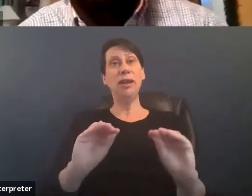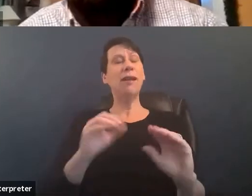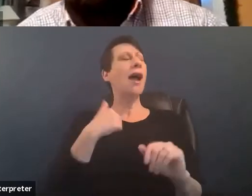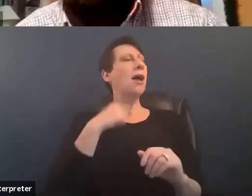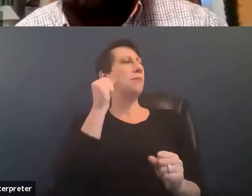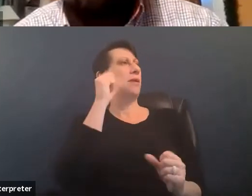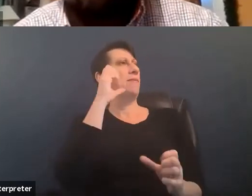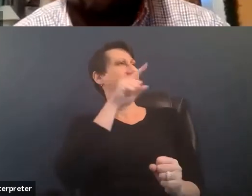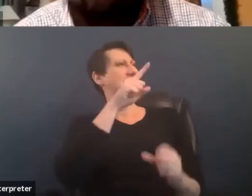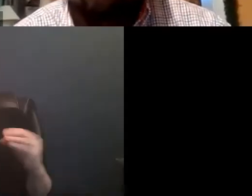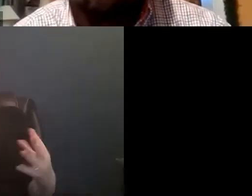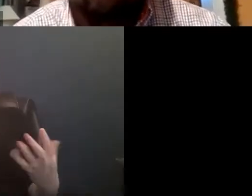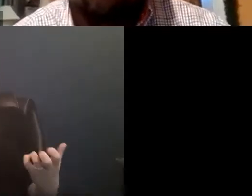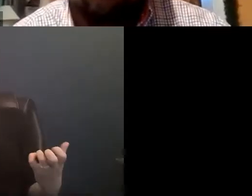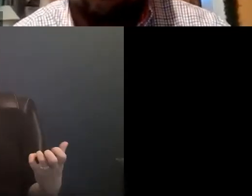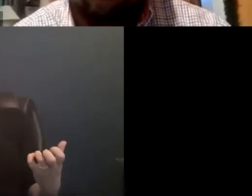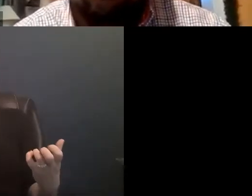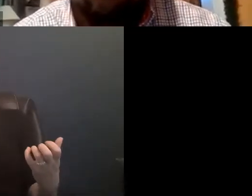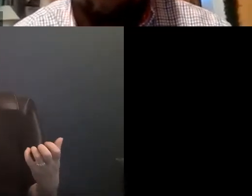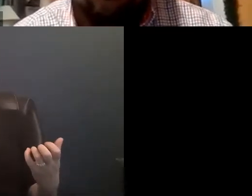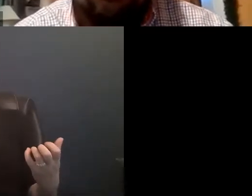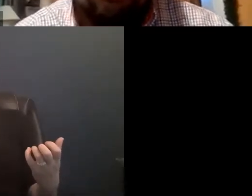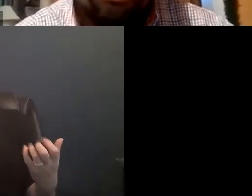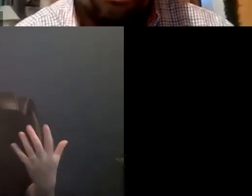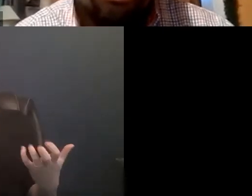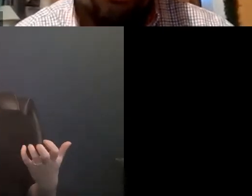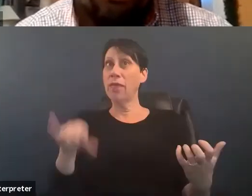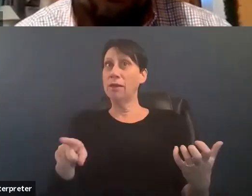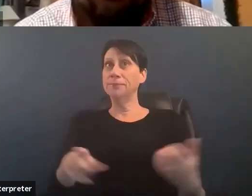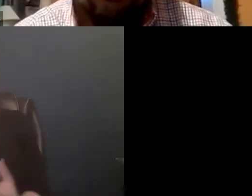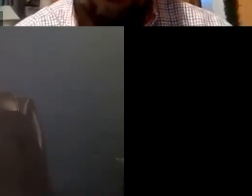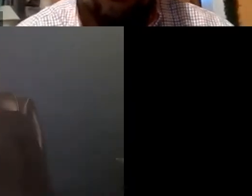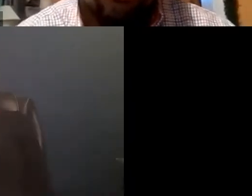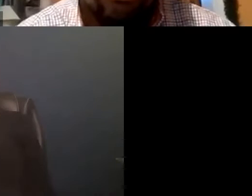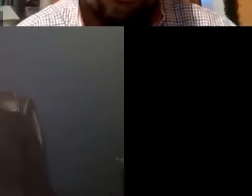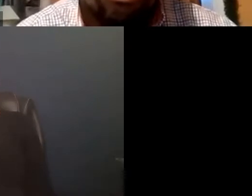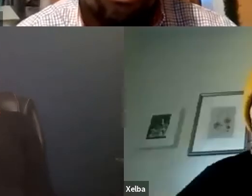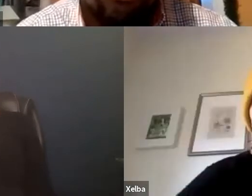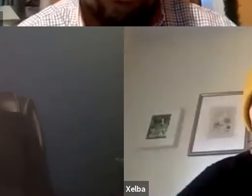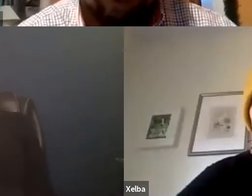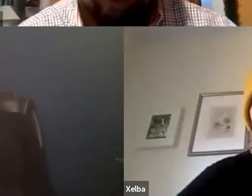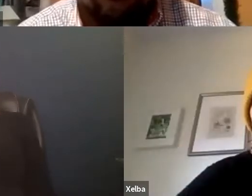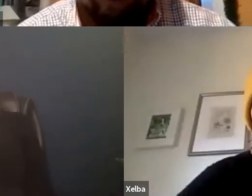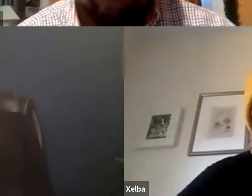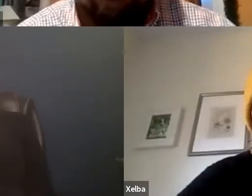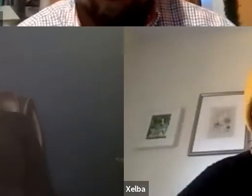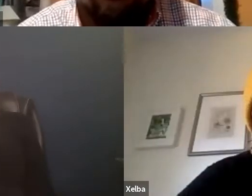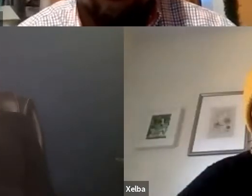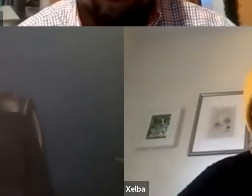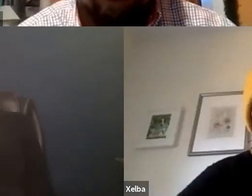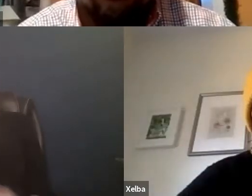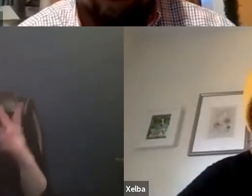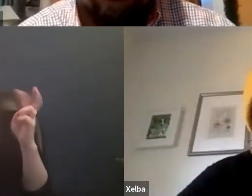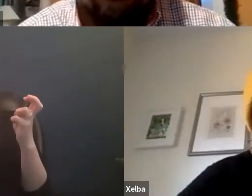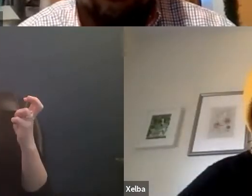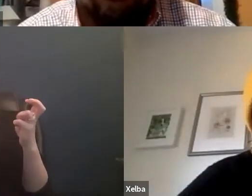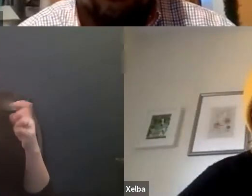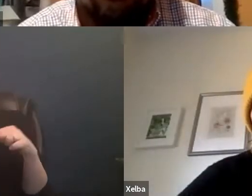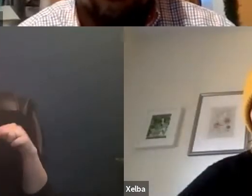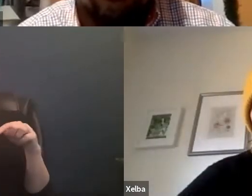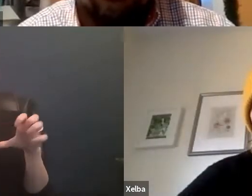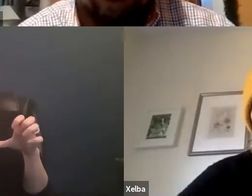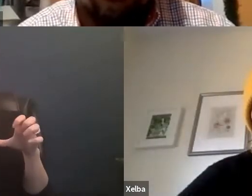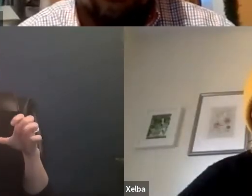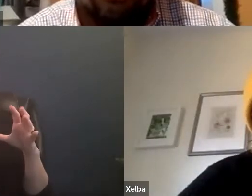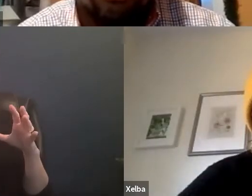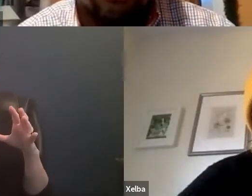and wanting that as much as they are. So it's kind of this feeling of like, we're not going to be able to do anything that we do was